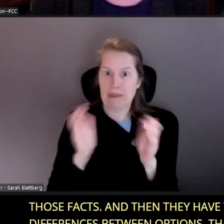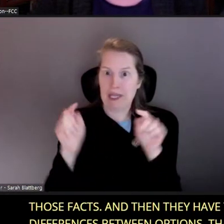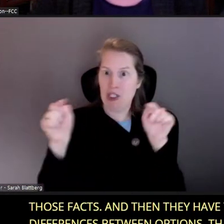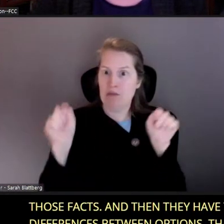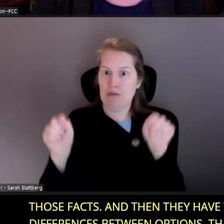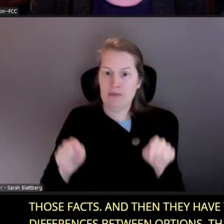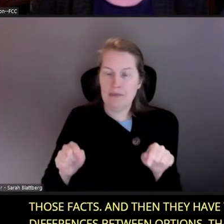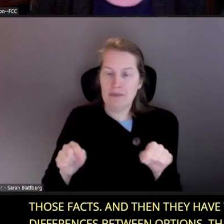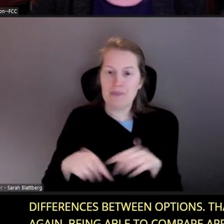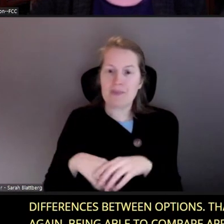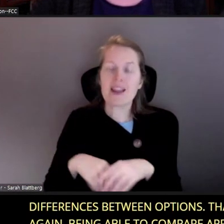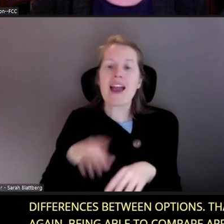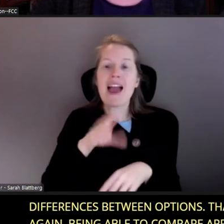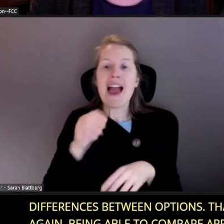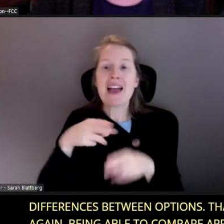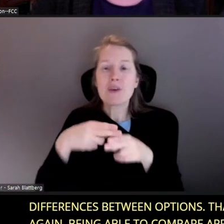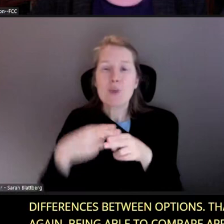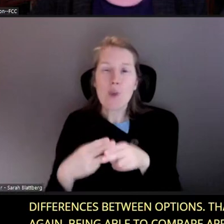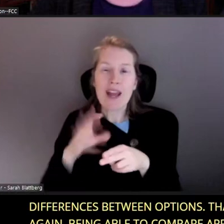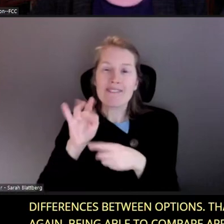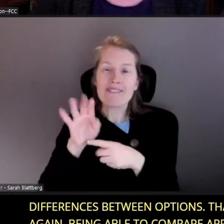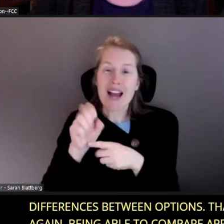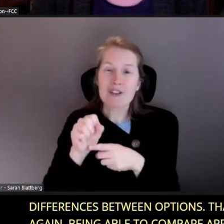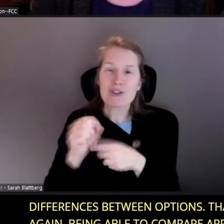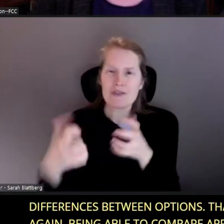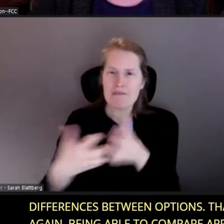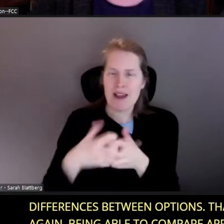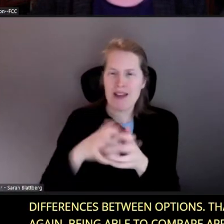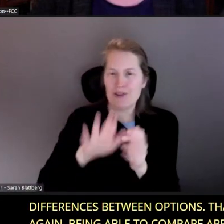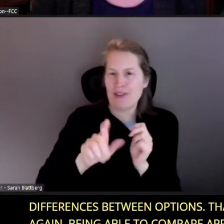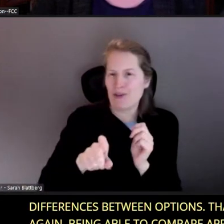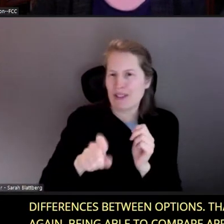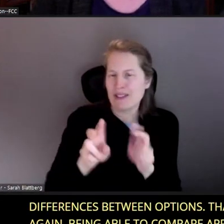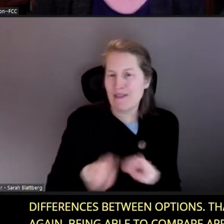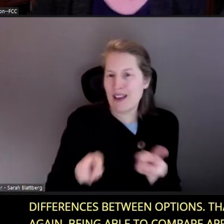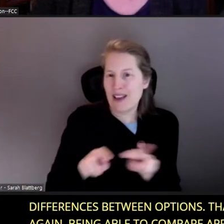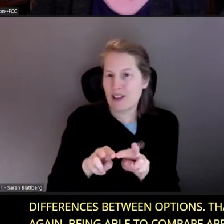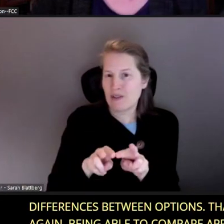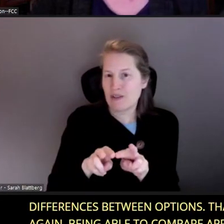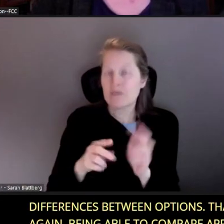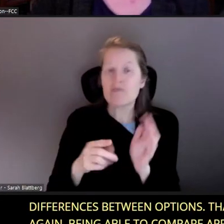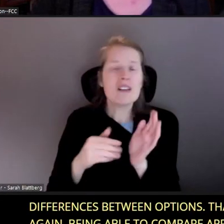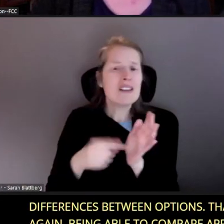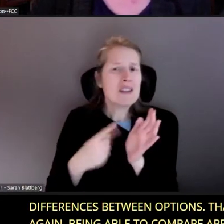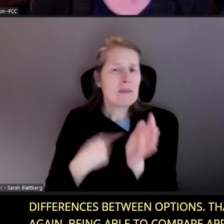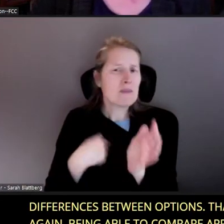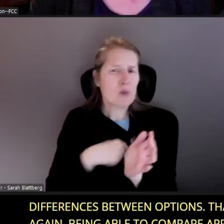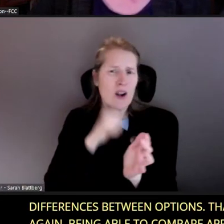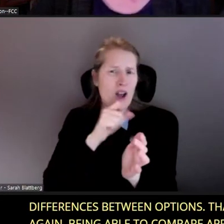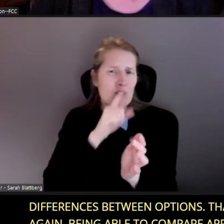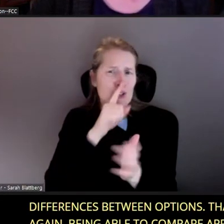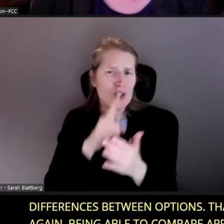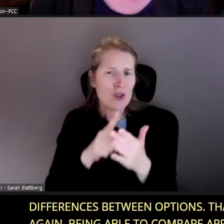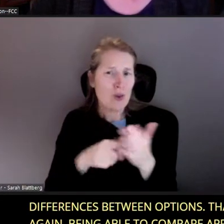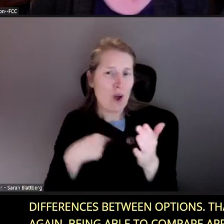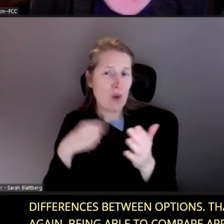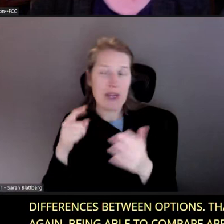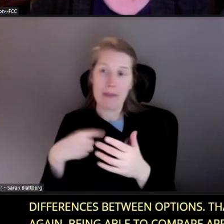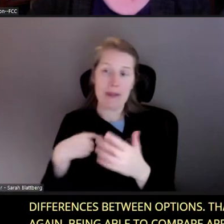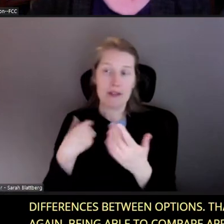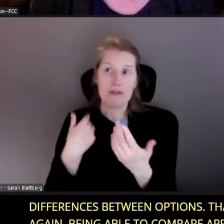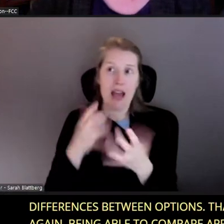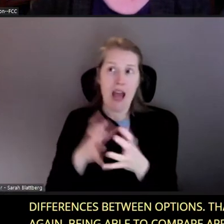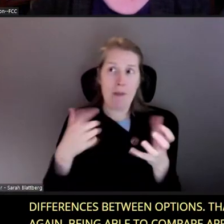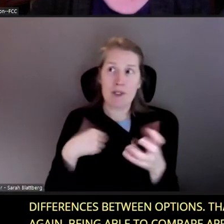weight factors to match their needs and values. And oftentimes we're not quite sure what we need, and we don't know how much we value 300 gigabytes